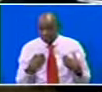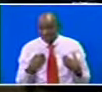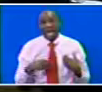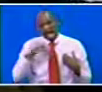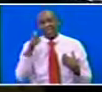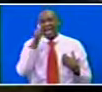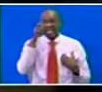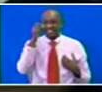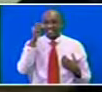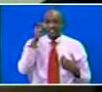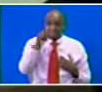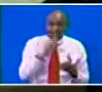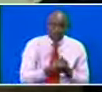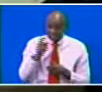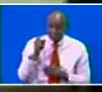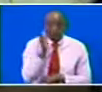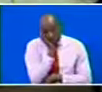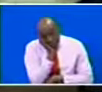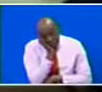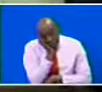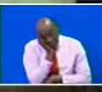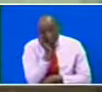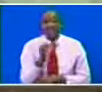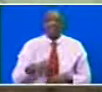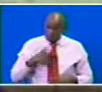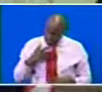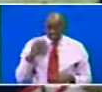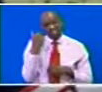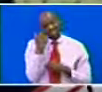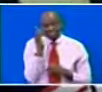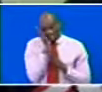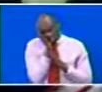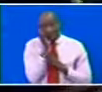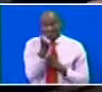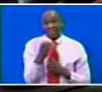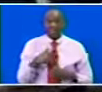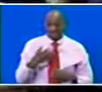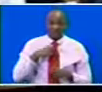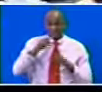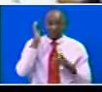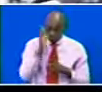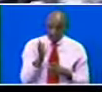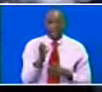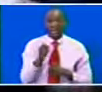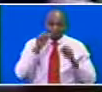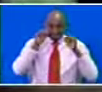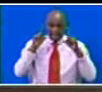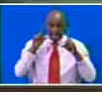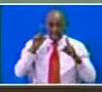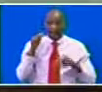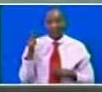some, you know, literally chewing their night away just to make sure that they remain awake during this